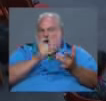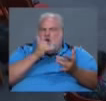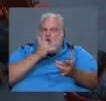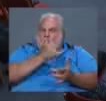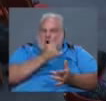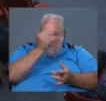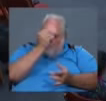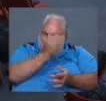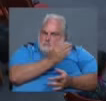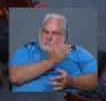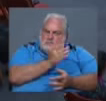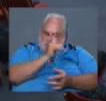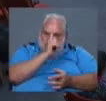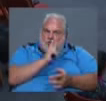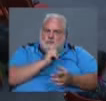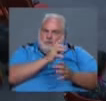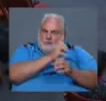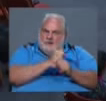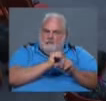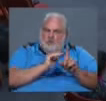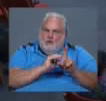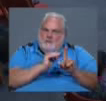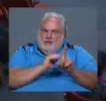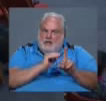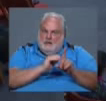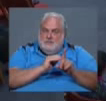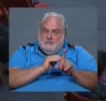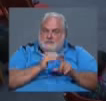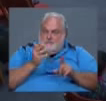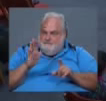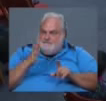the notifications for it. Thank you.